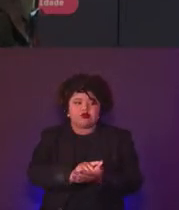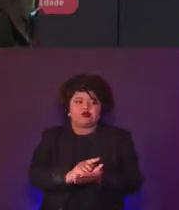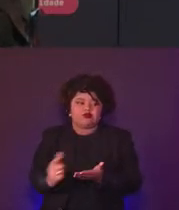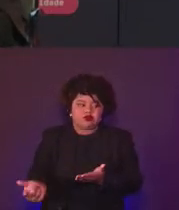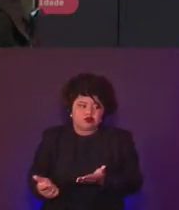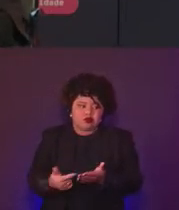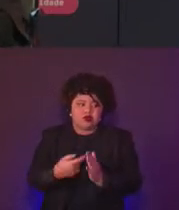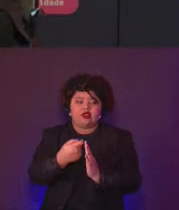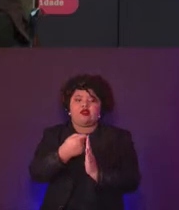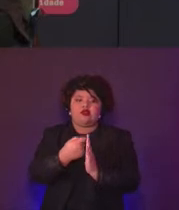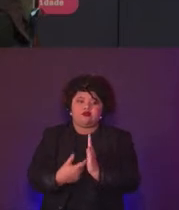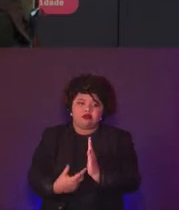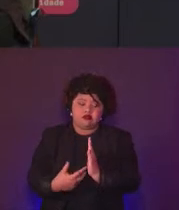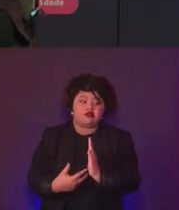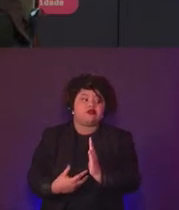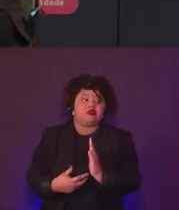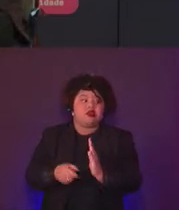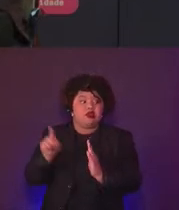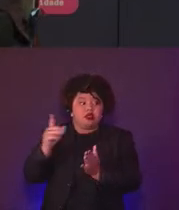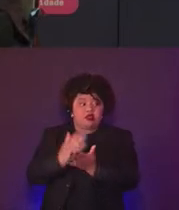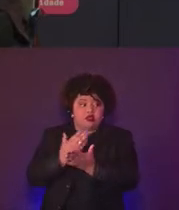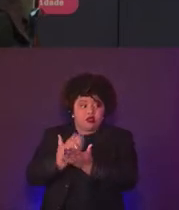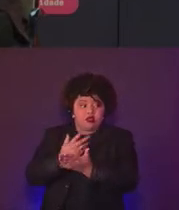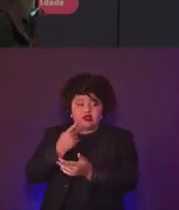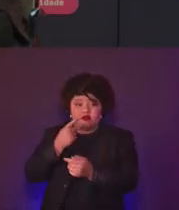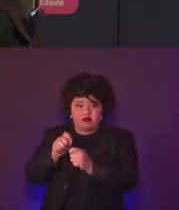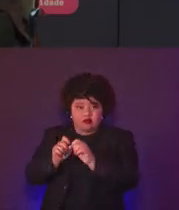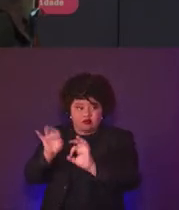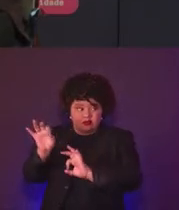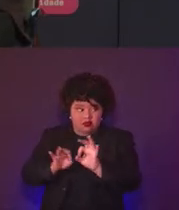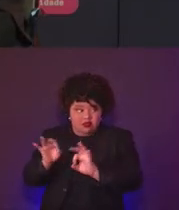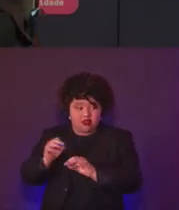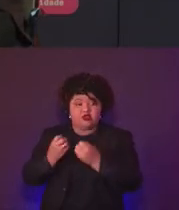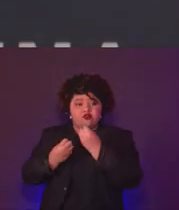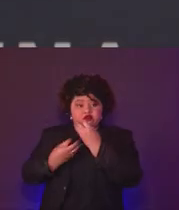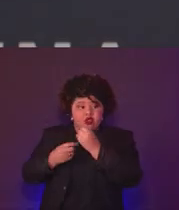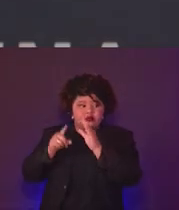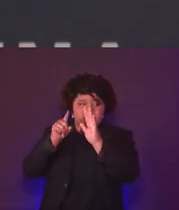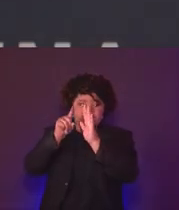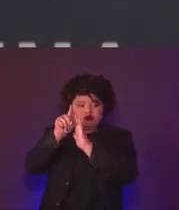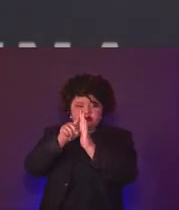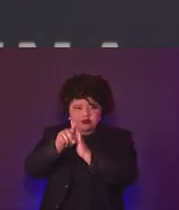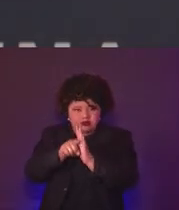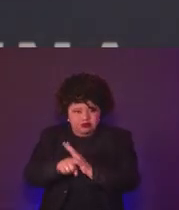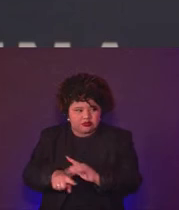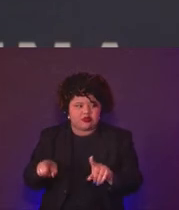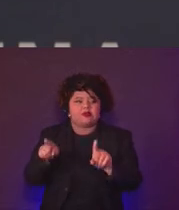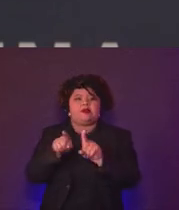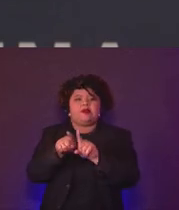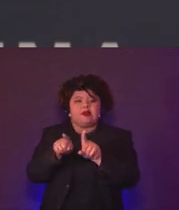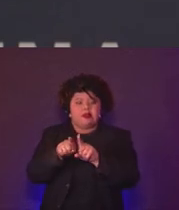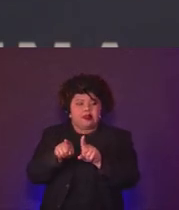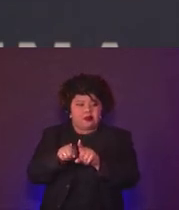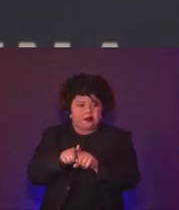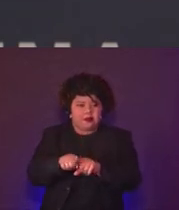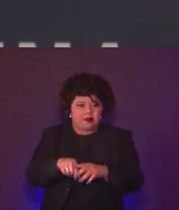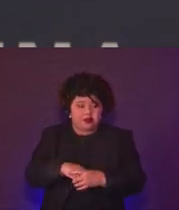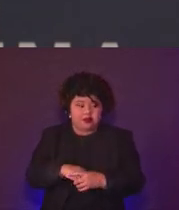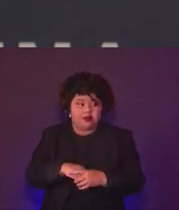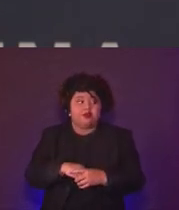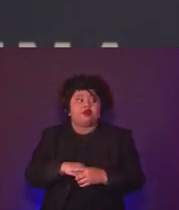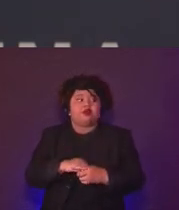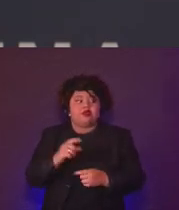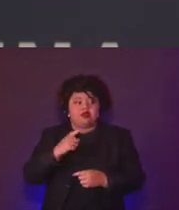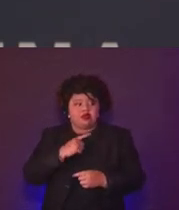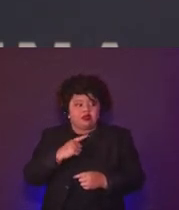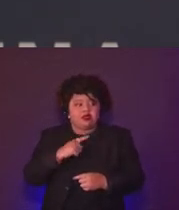advising on audience development and data analysis. And in the late 80s, he recruited for them